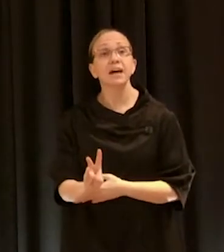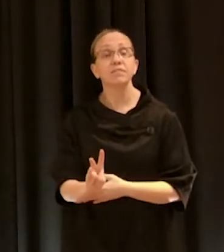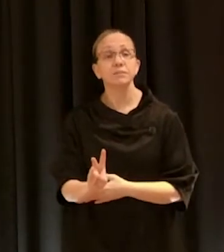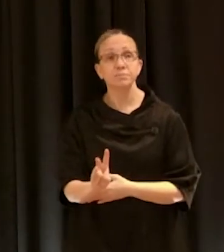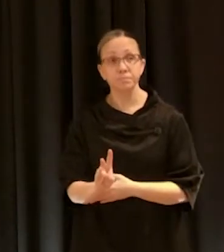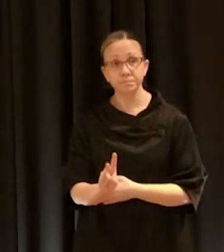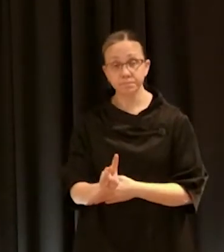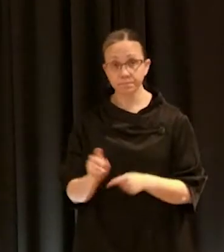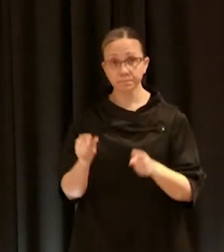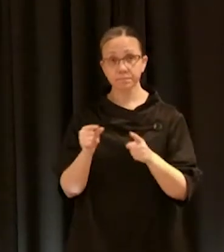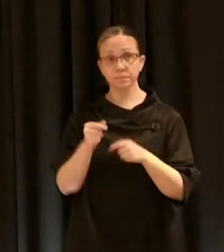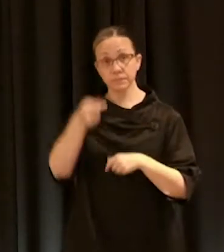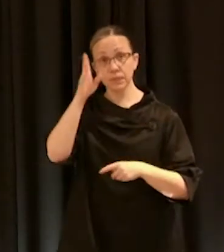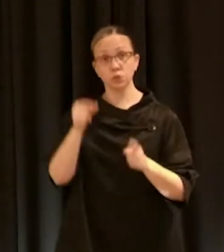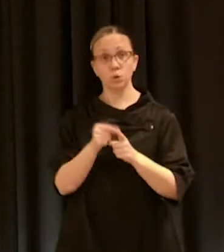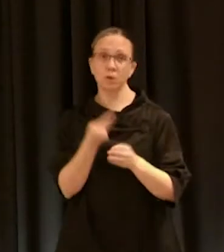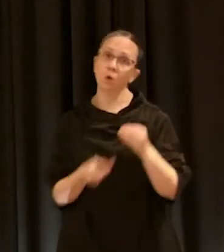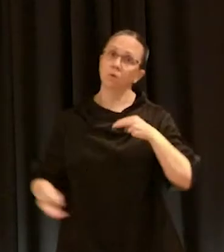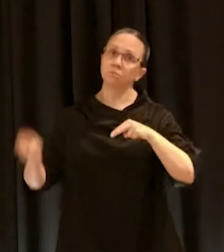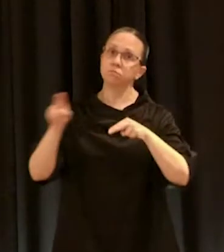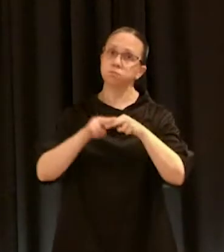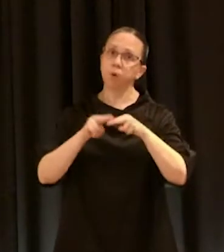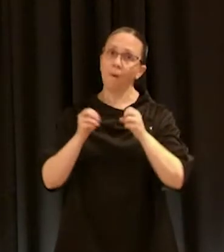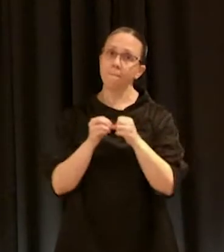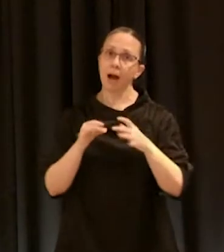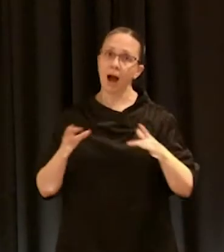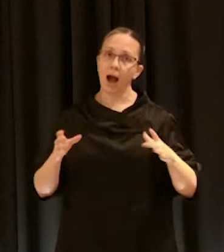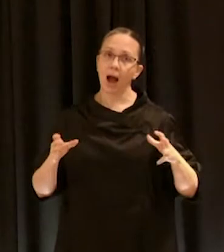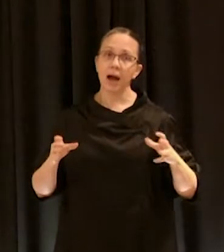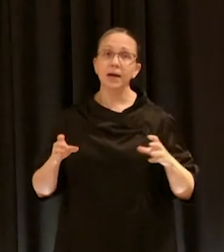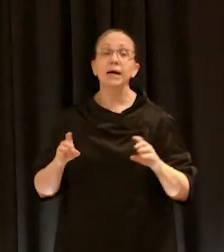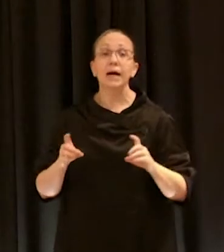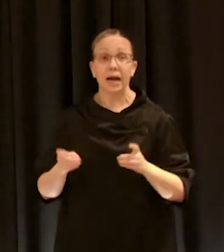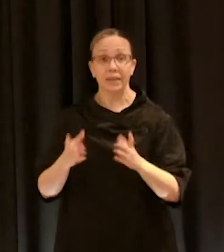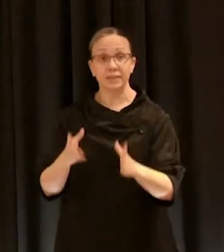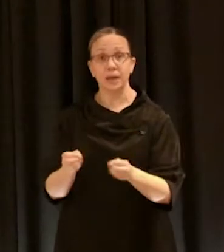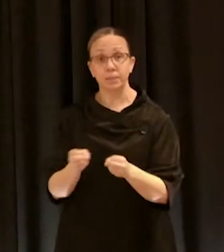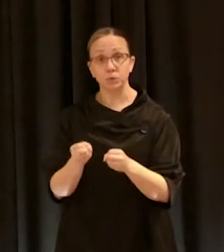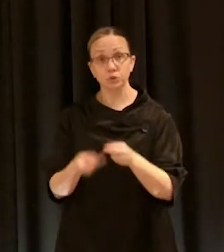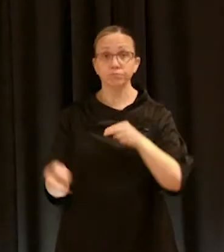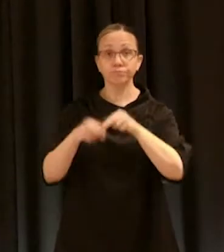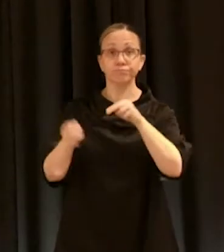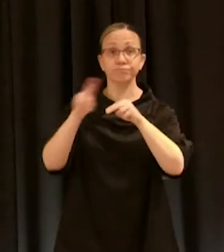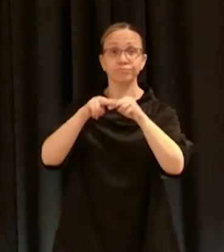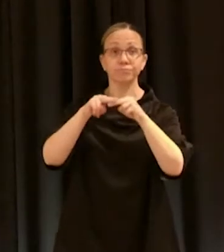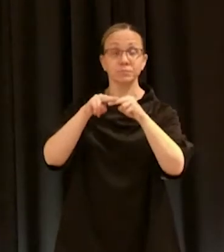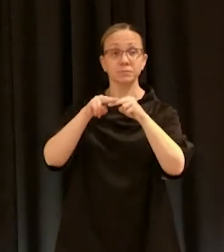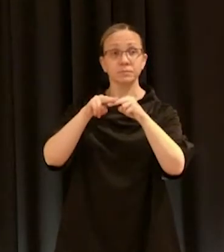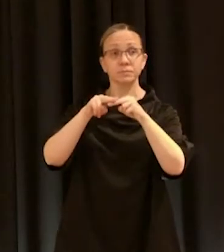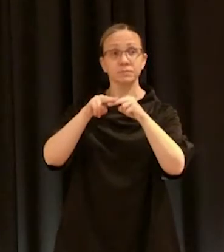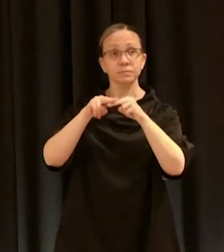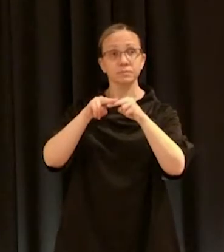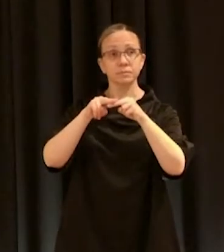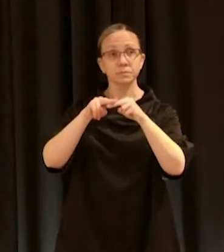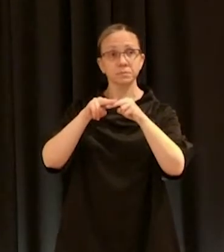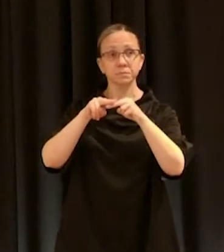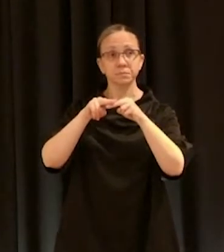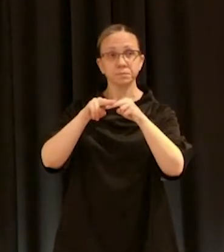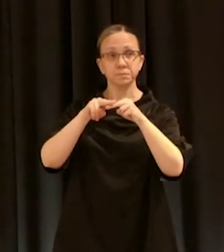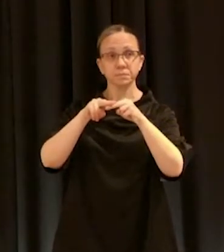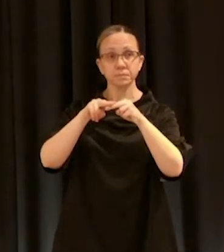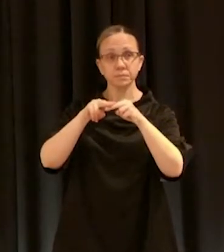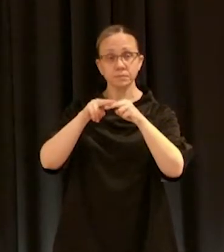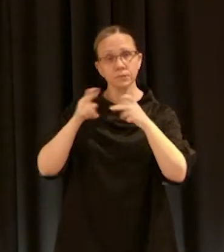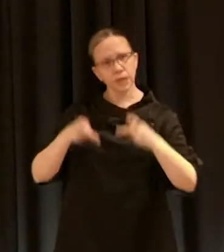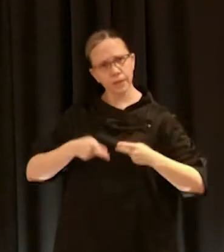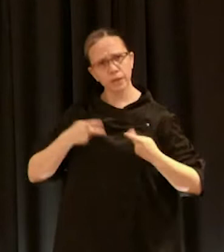6. And the word of God increased, and the number of the disciples multiplied in Jerusalem greatly. And a great company